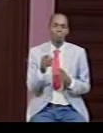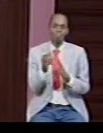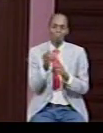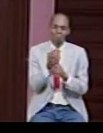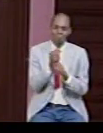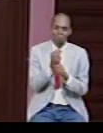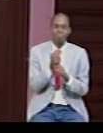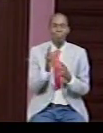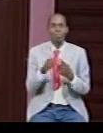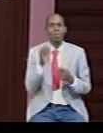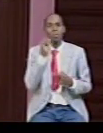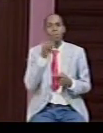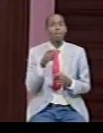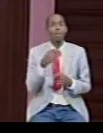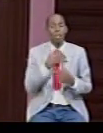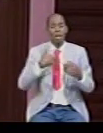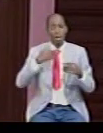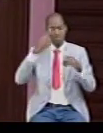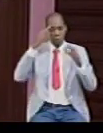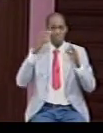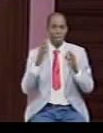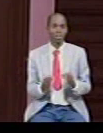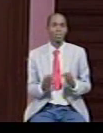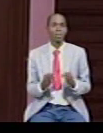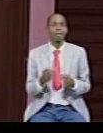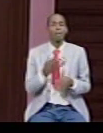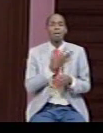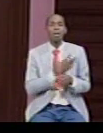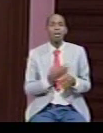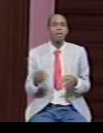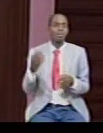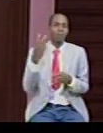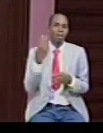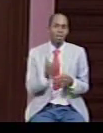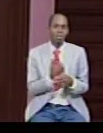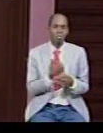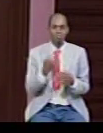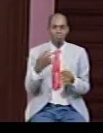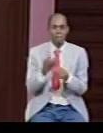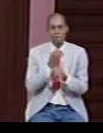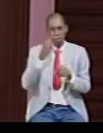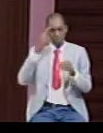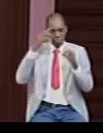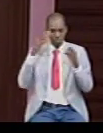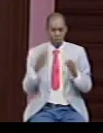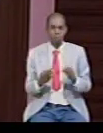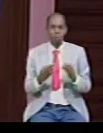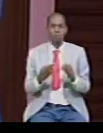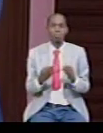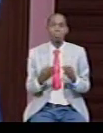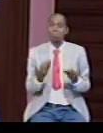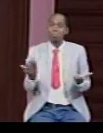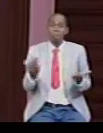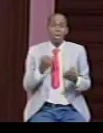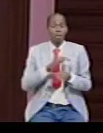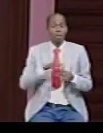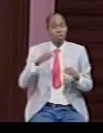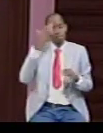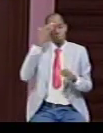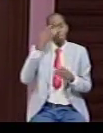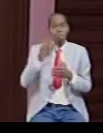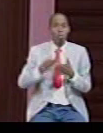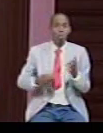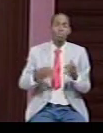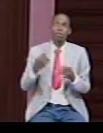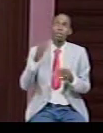She was making a decision, and she was taking a firm stand. I don't know what the future holds.